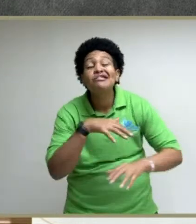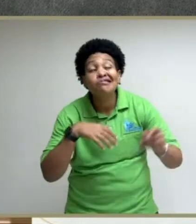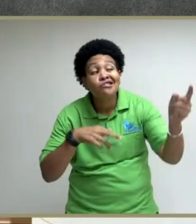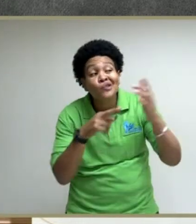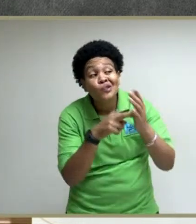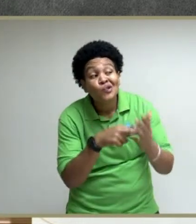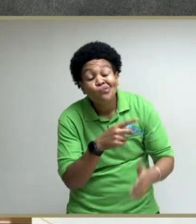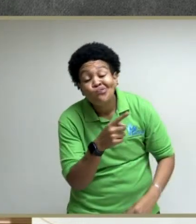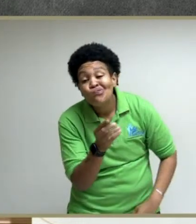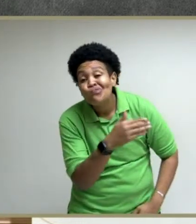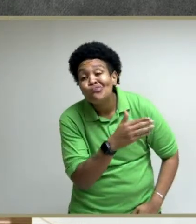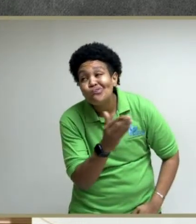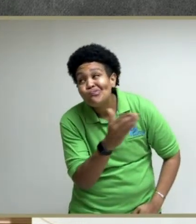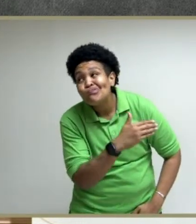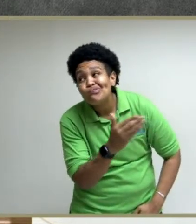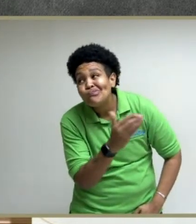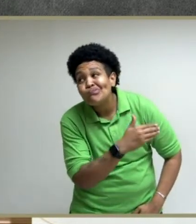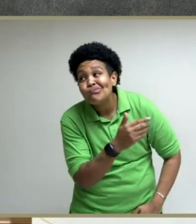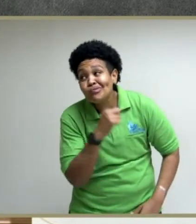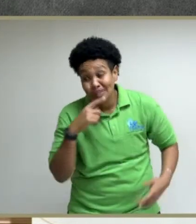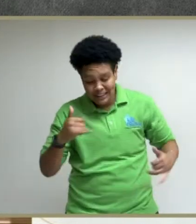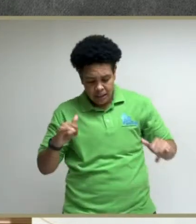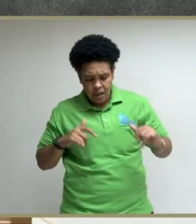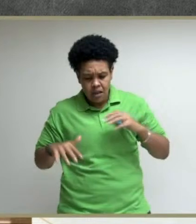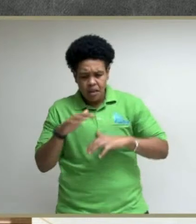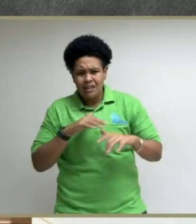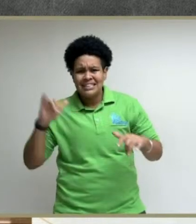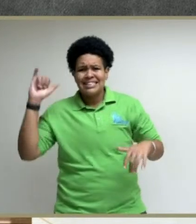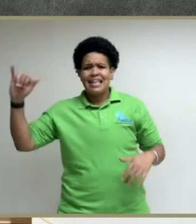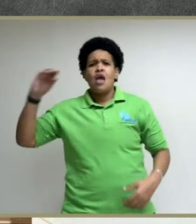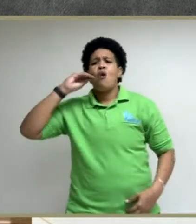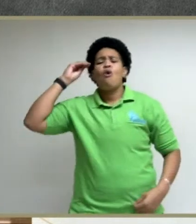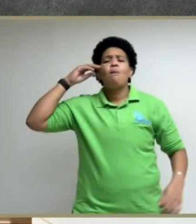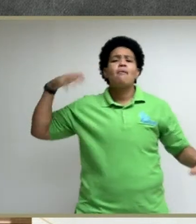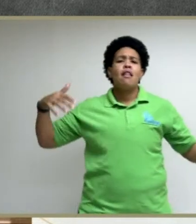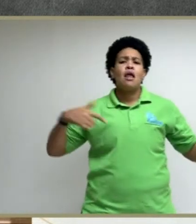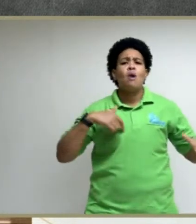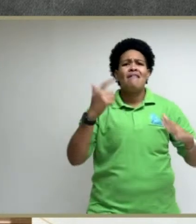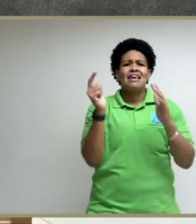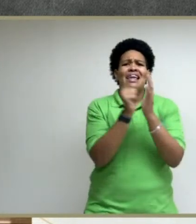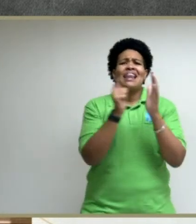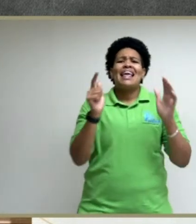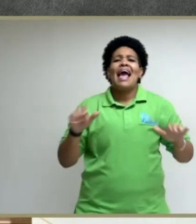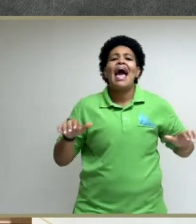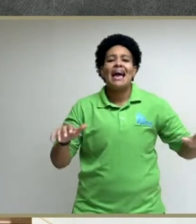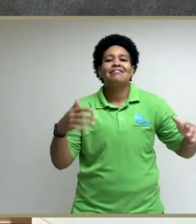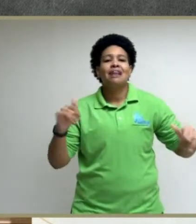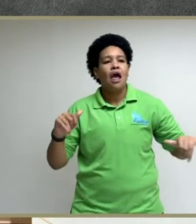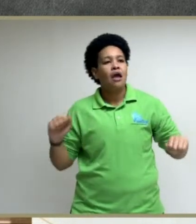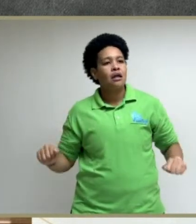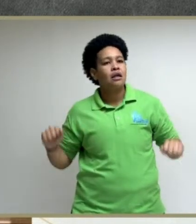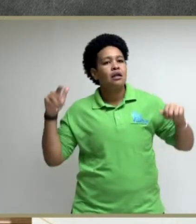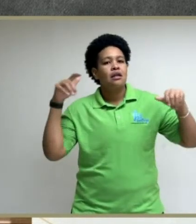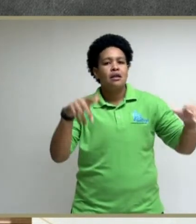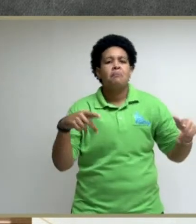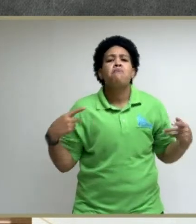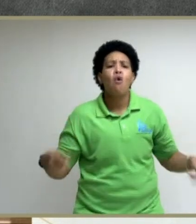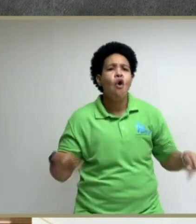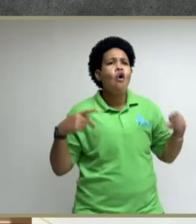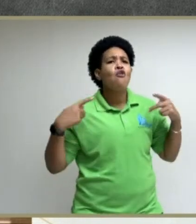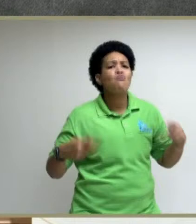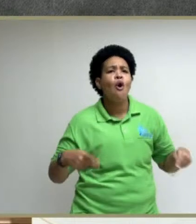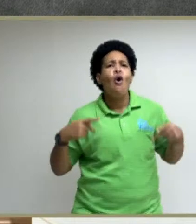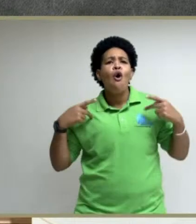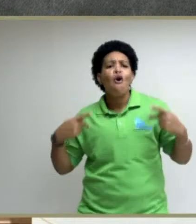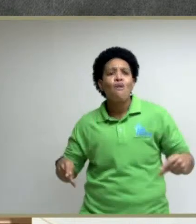staying at home. We're still having quite a bit of illegal activities, such as gatherings after the curfew hours that are